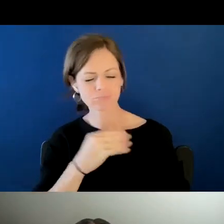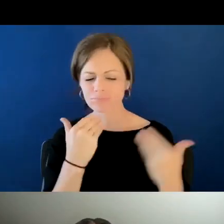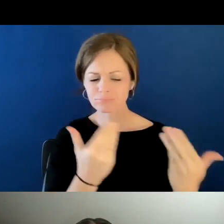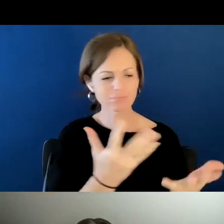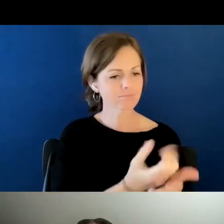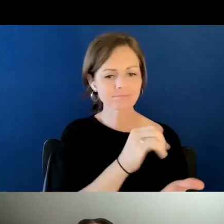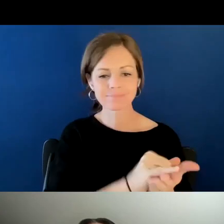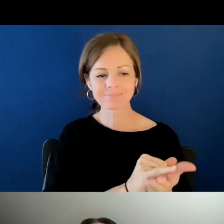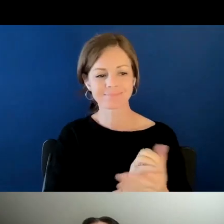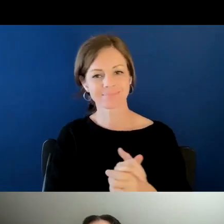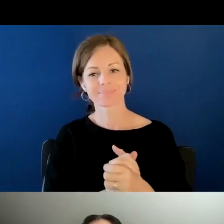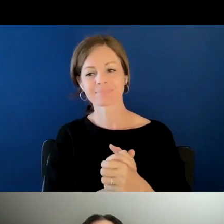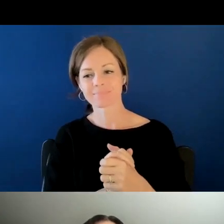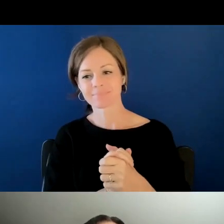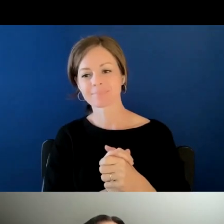Next slide, please.